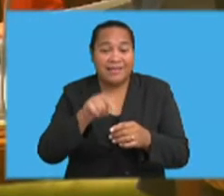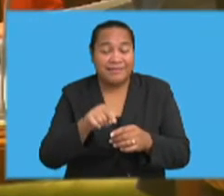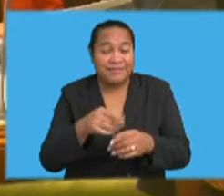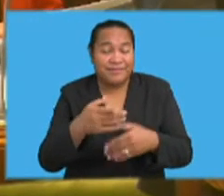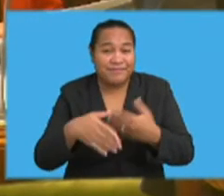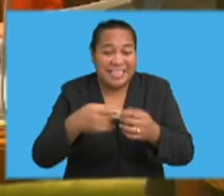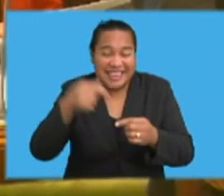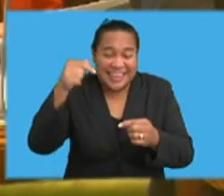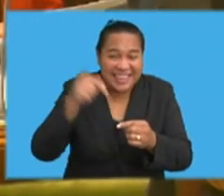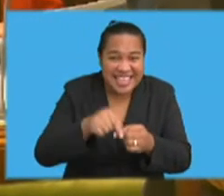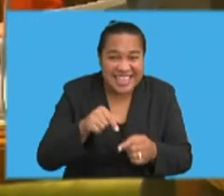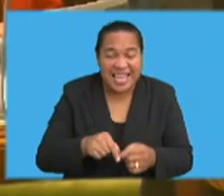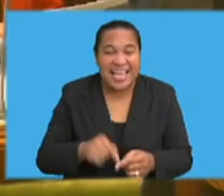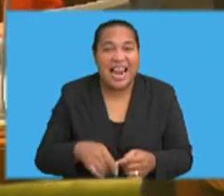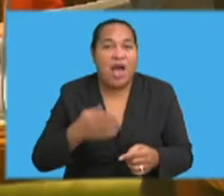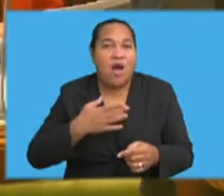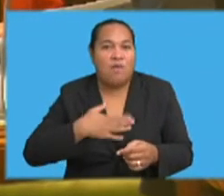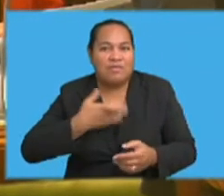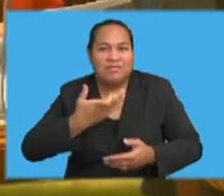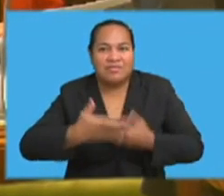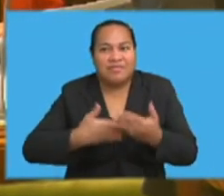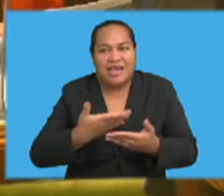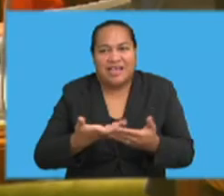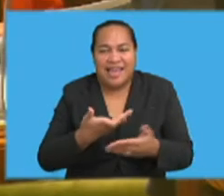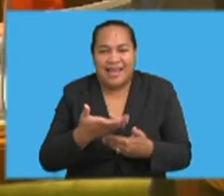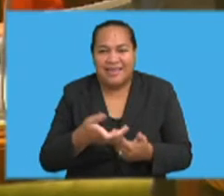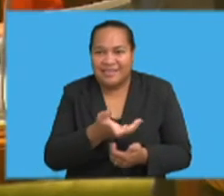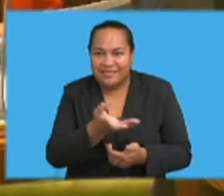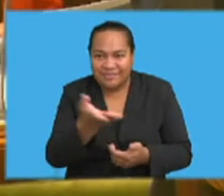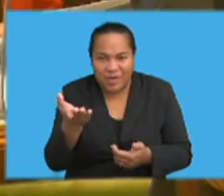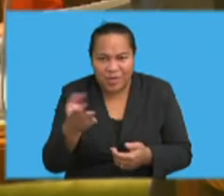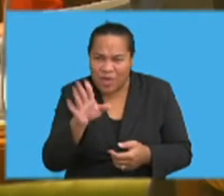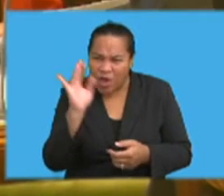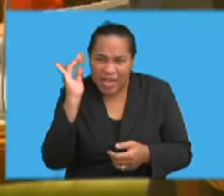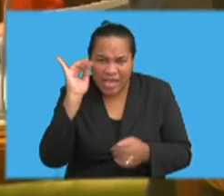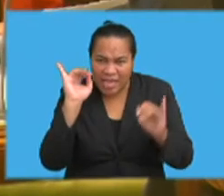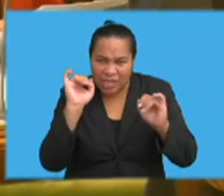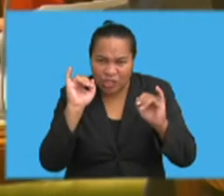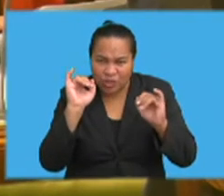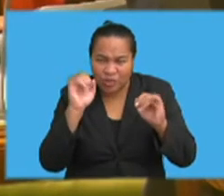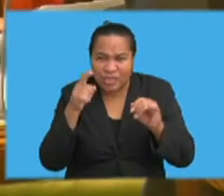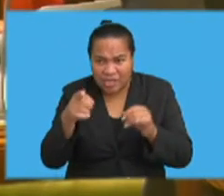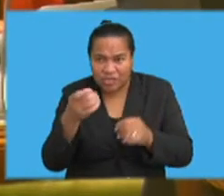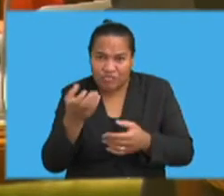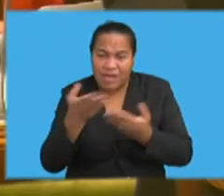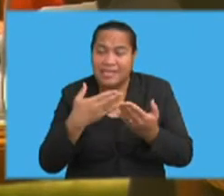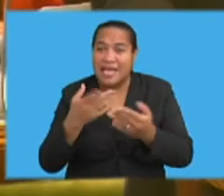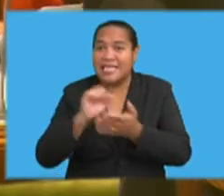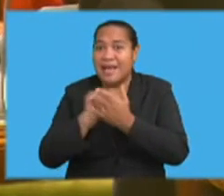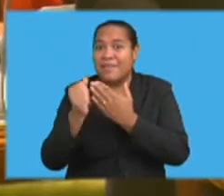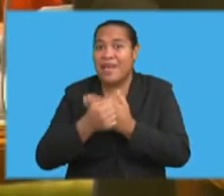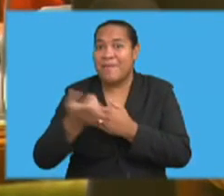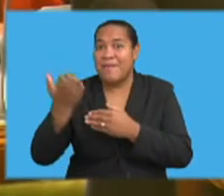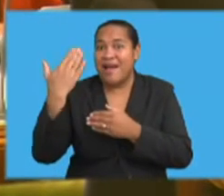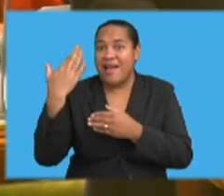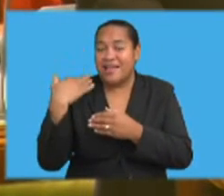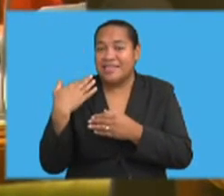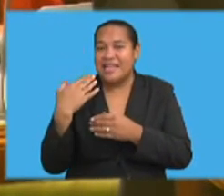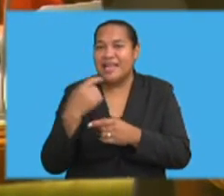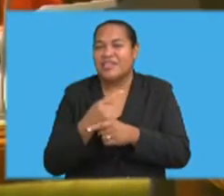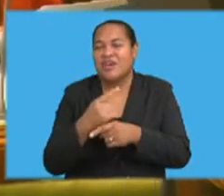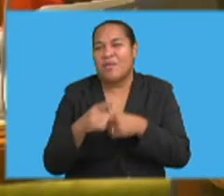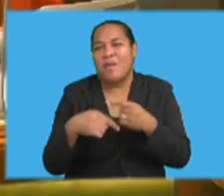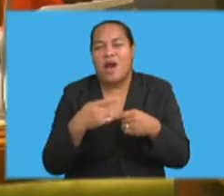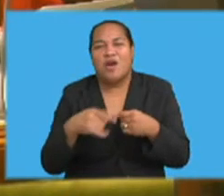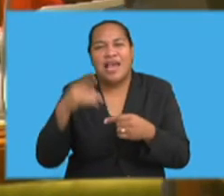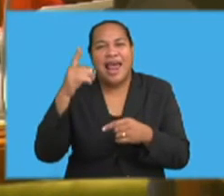detail, I'd like to enlighten also Honourable Dulaki Baraka on an issue raised earlier in the parliamentary session in September regarding landowners'